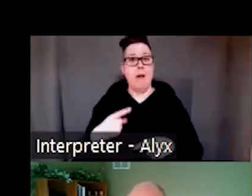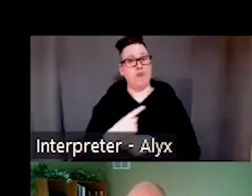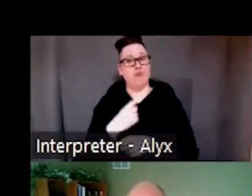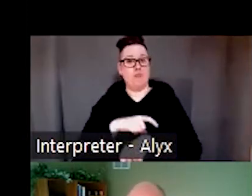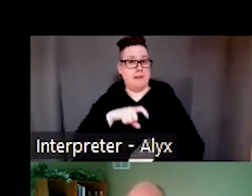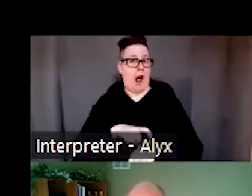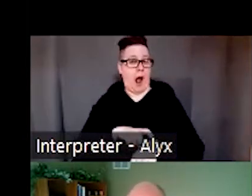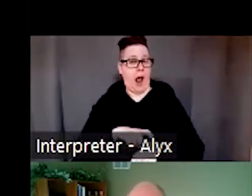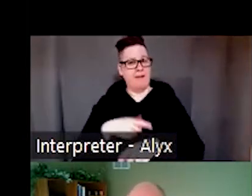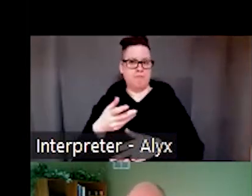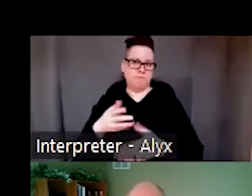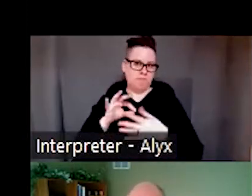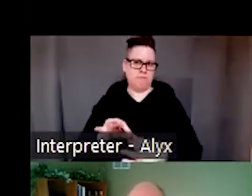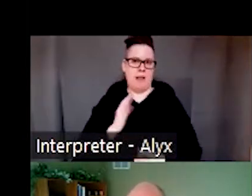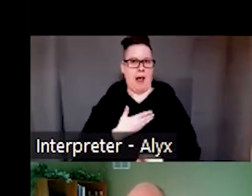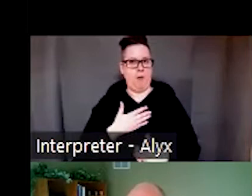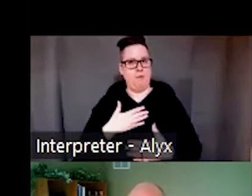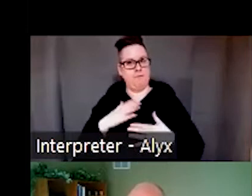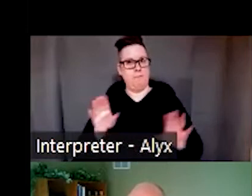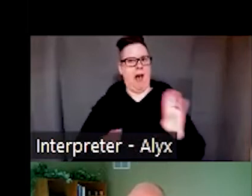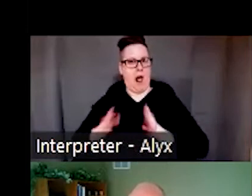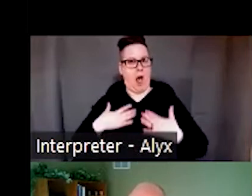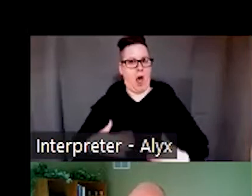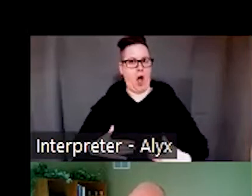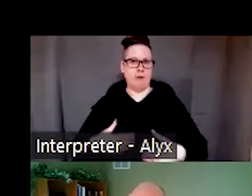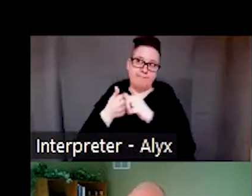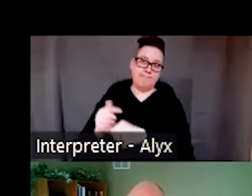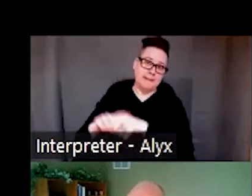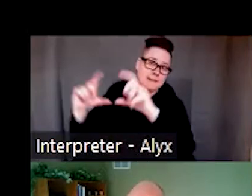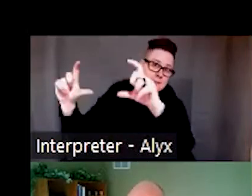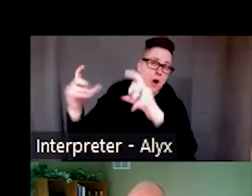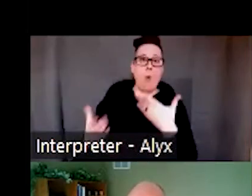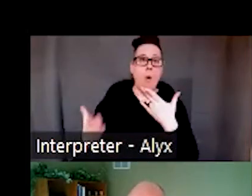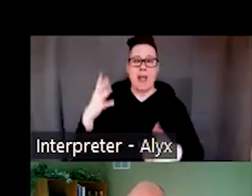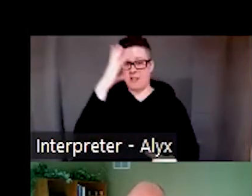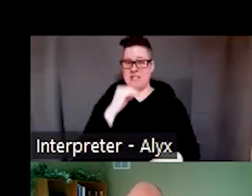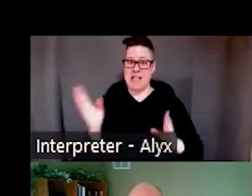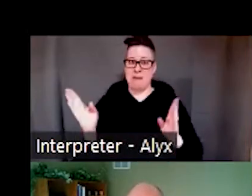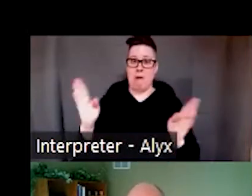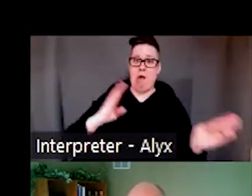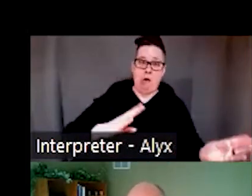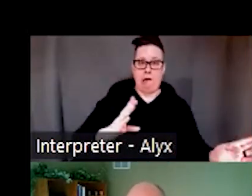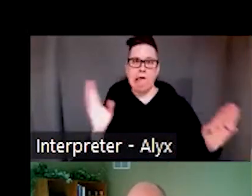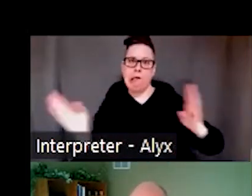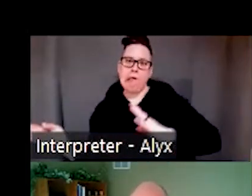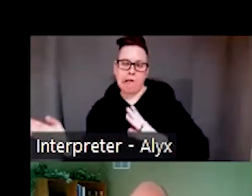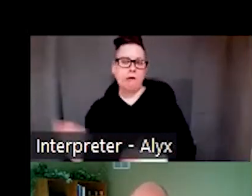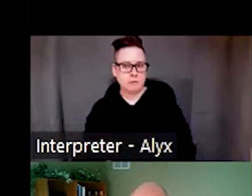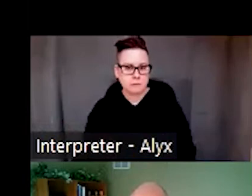to our biological circadian clock, or it may occur later than normal or earlier than